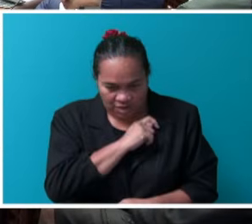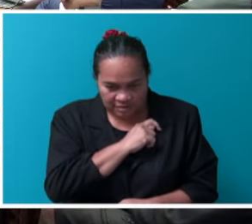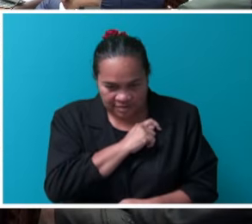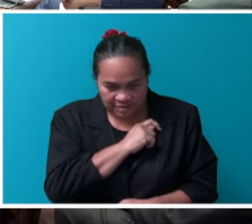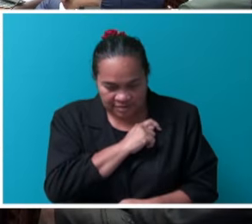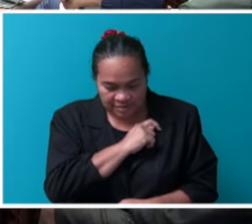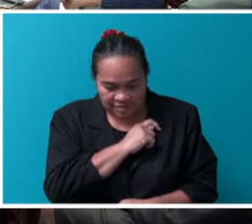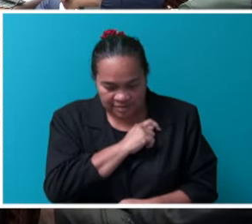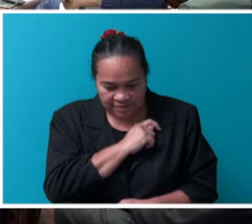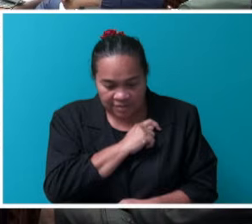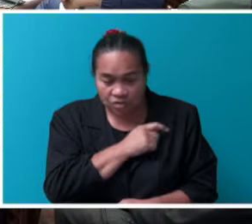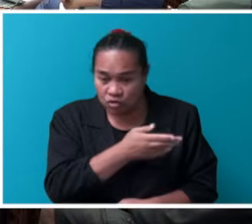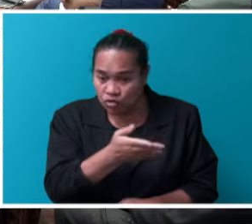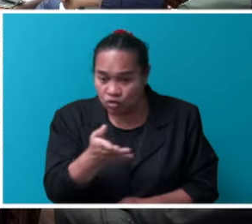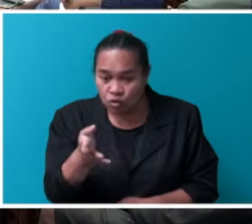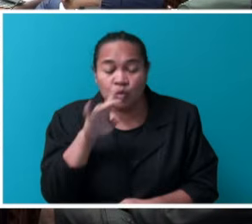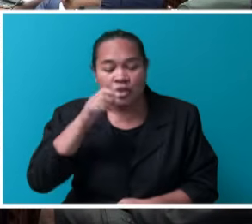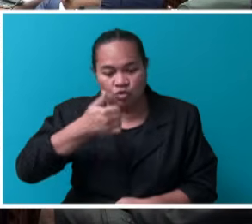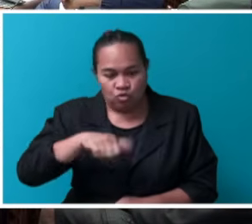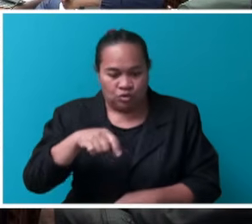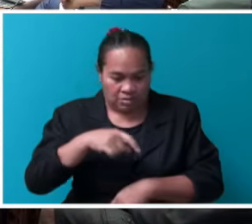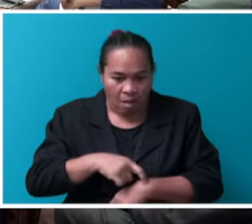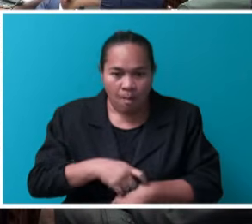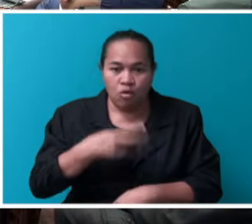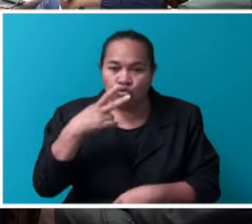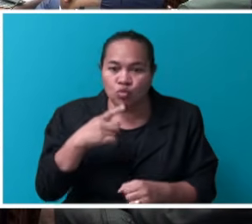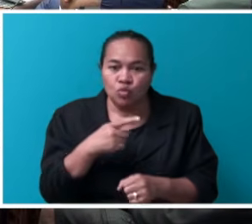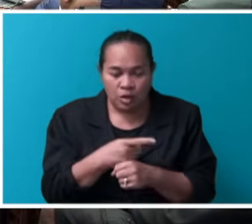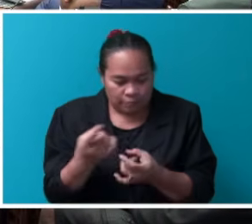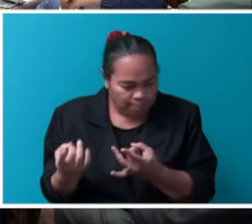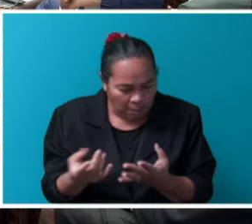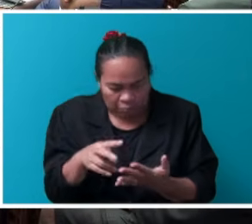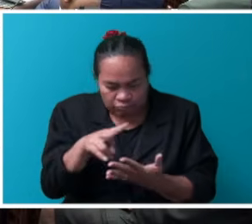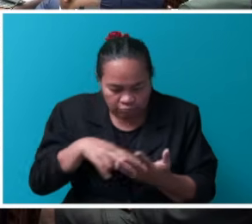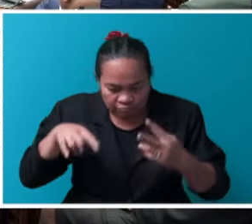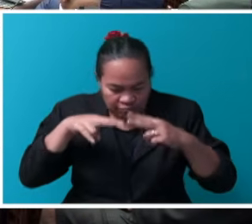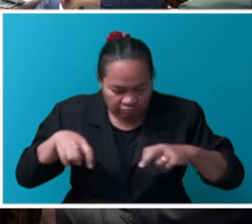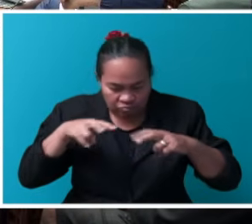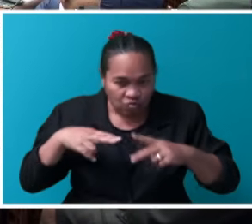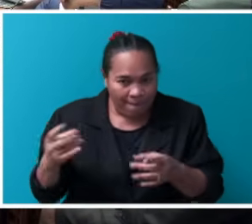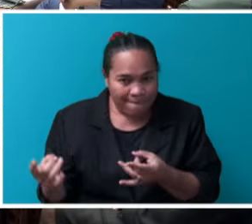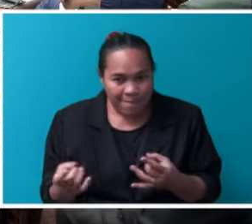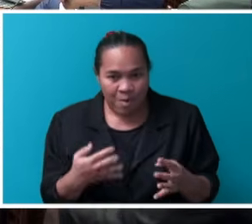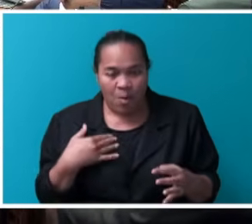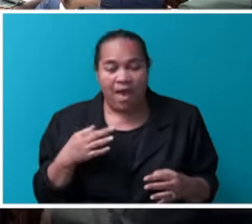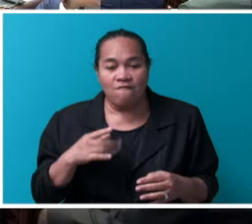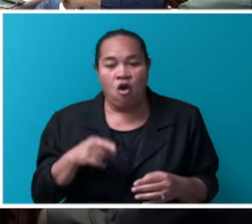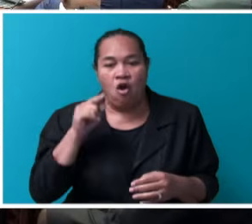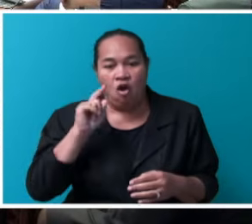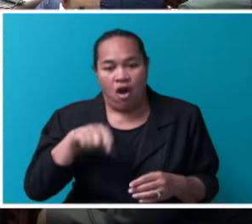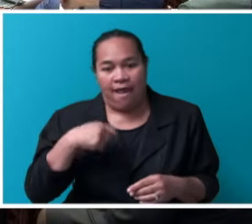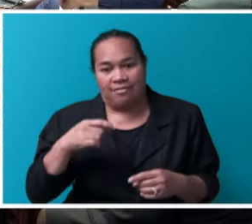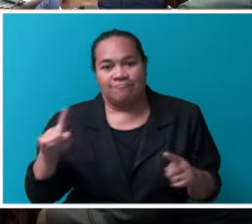that you will utilize the next 2 weeks to prepare well for the upcoming budget debate.